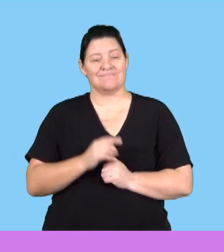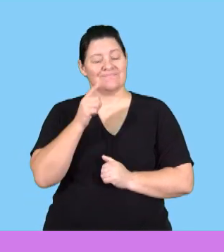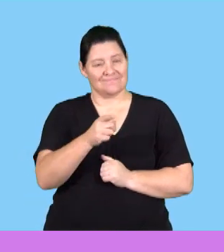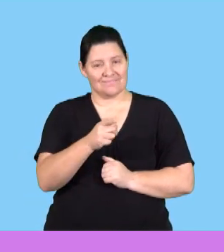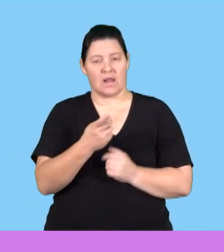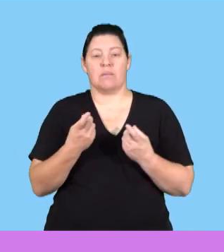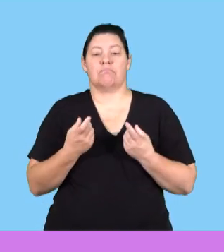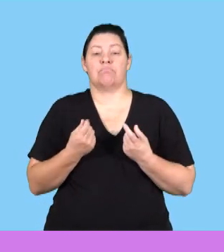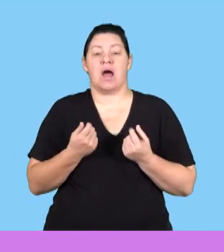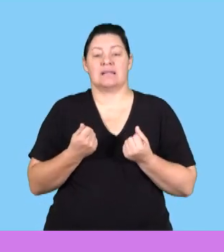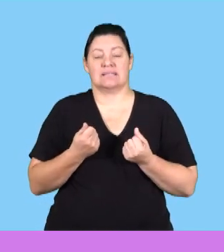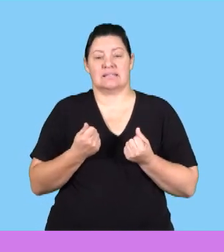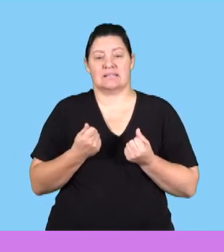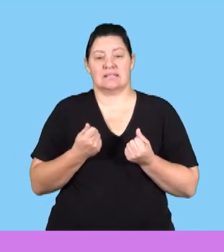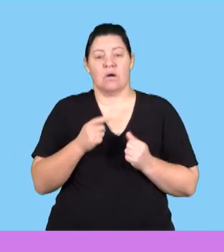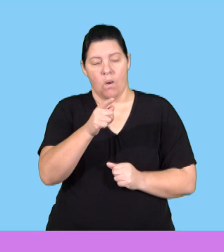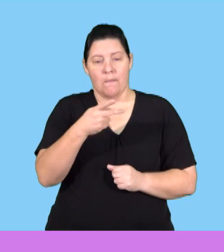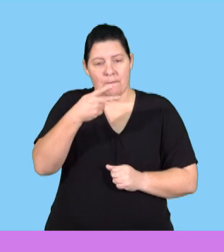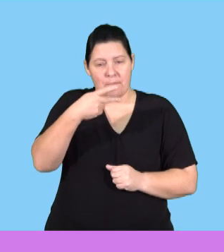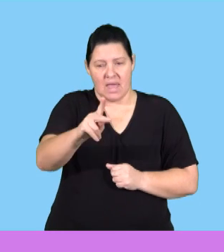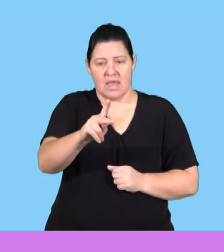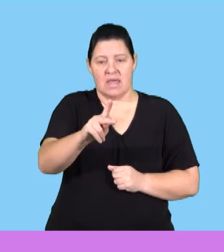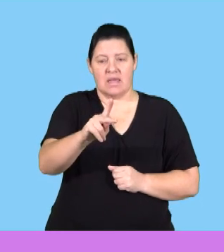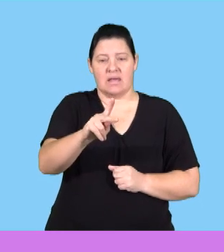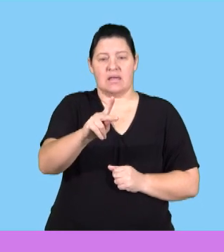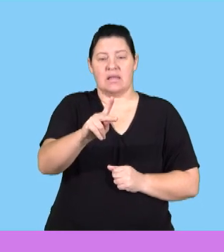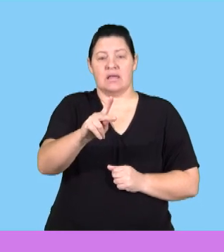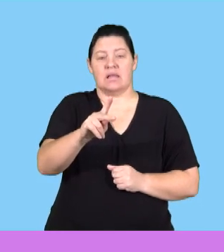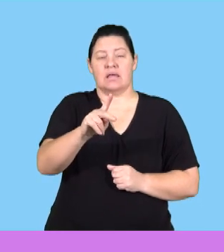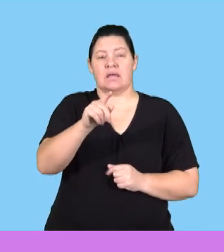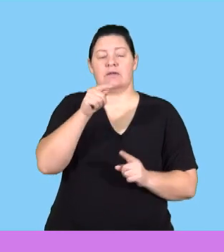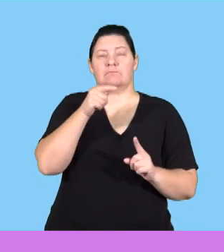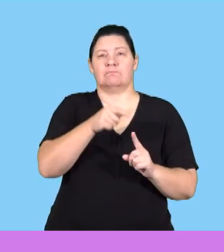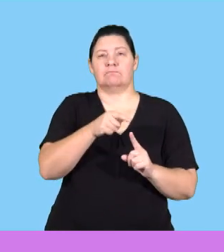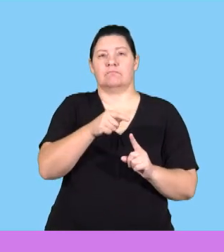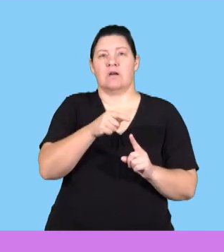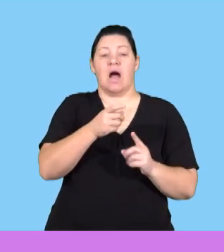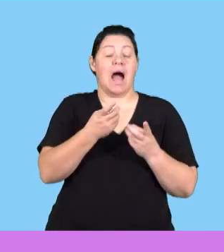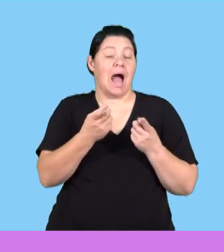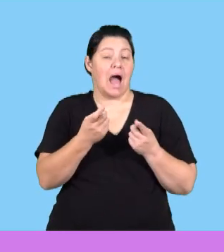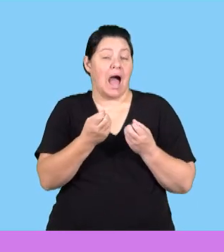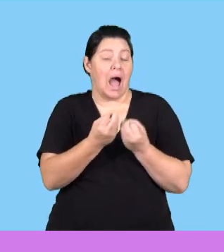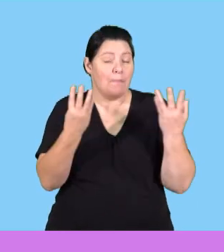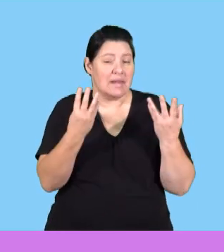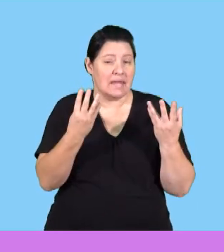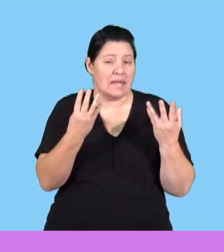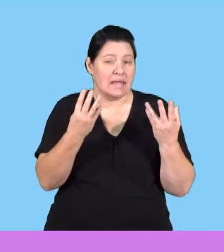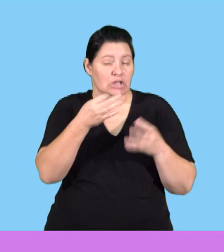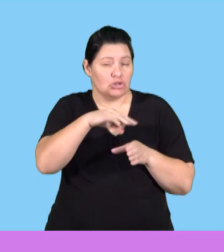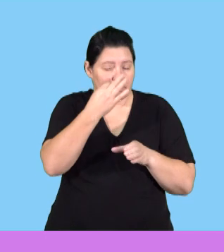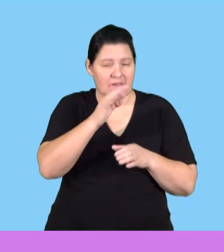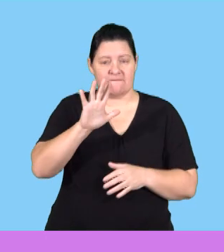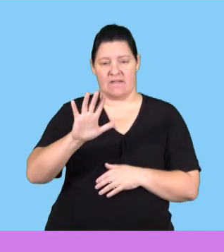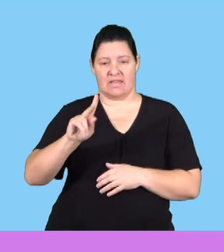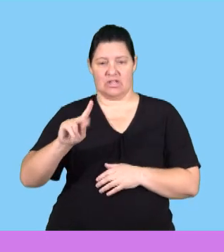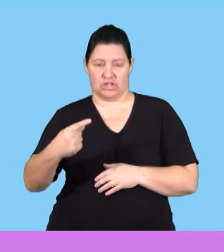So this is the price that he will pay for 5 kilograms of chips.